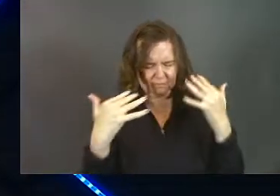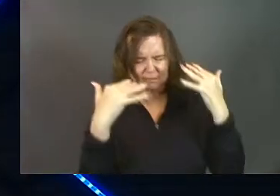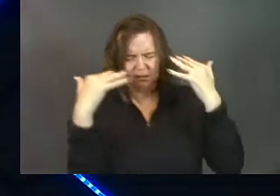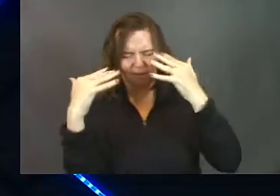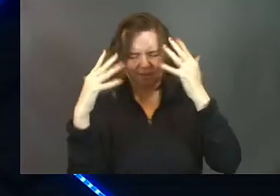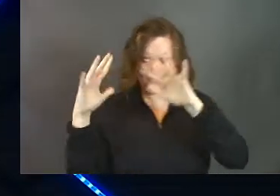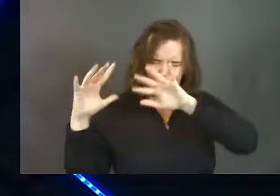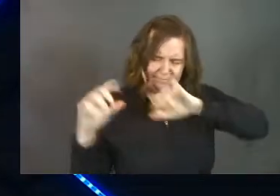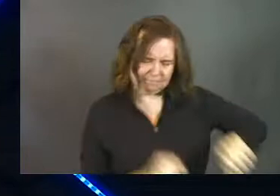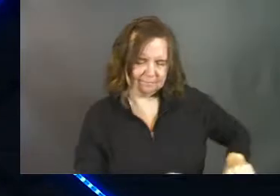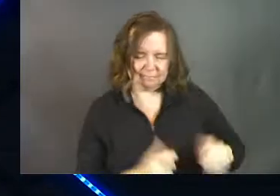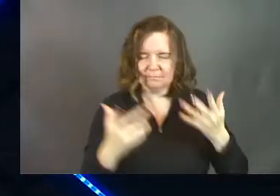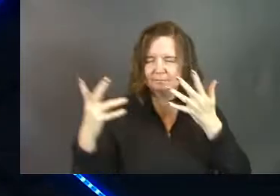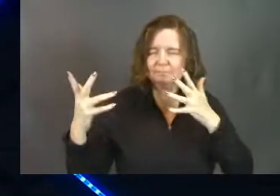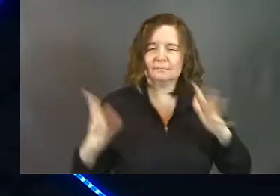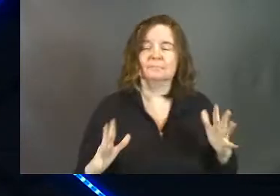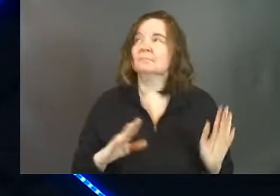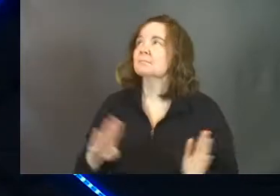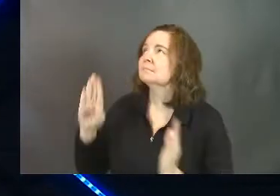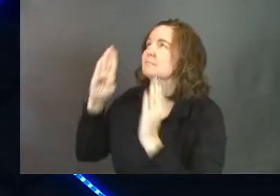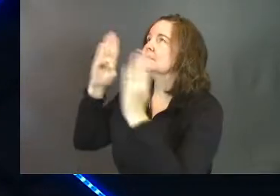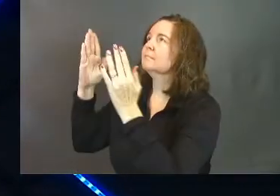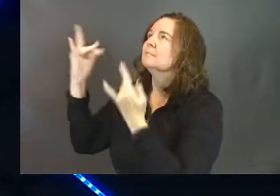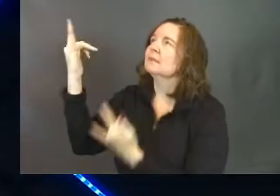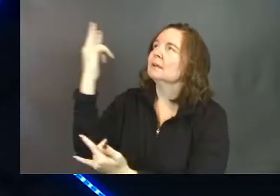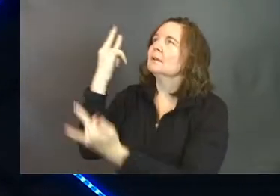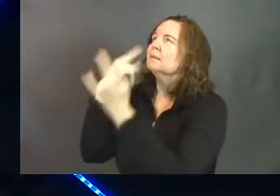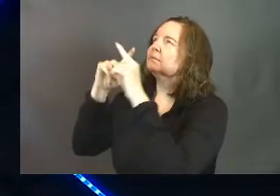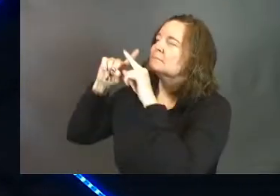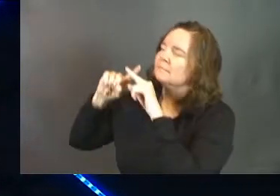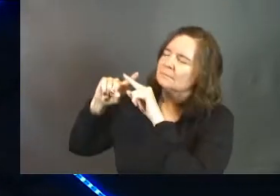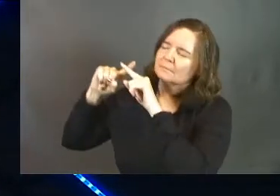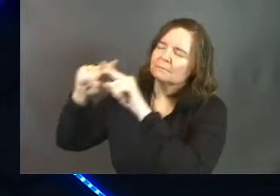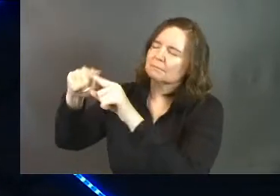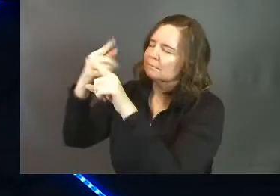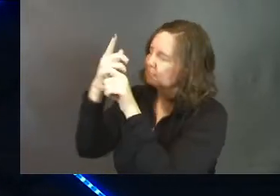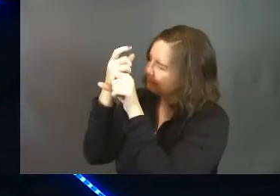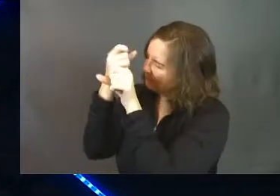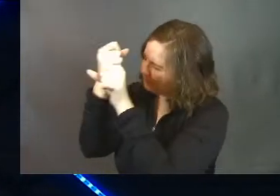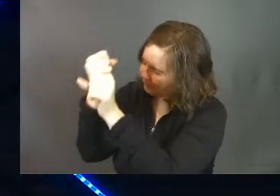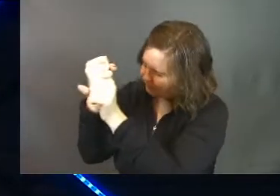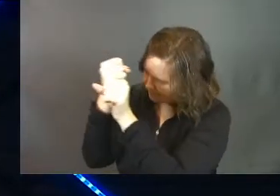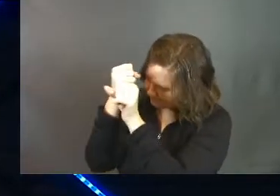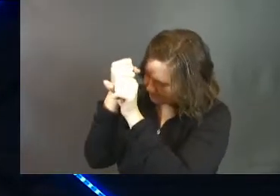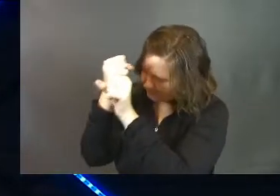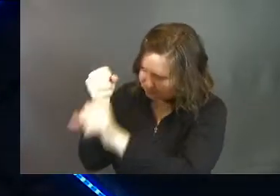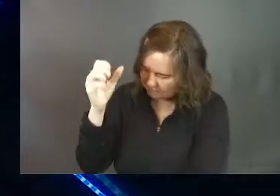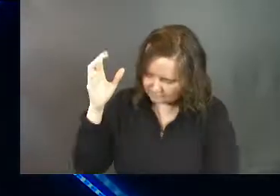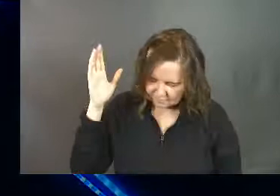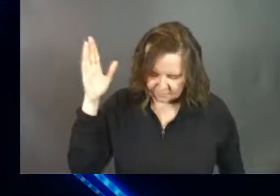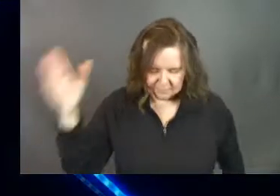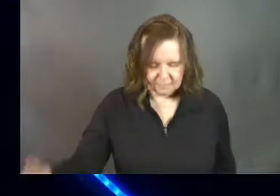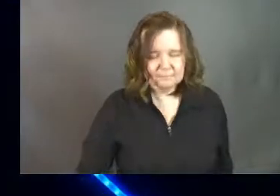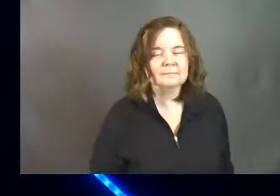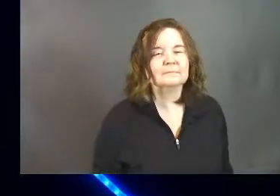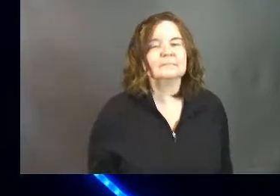fear doesn't stand a chance when I stand in your